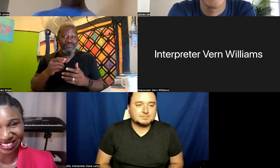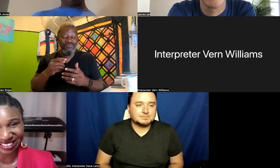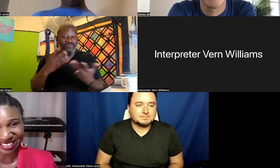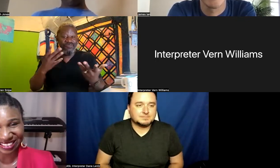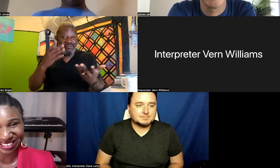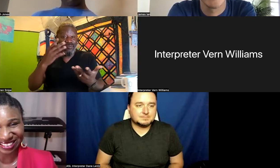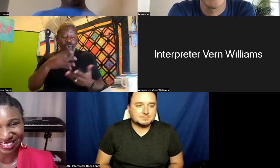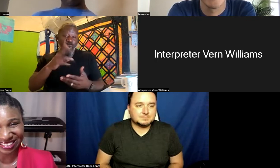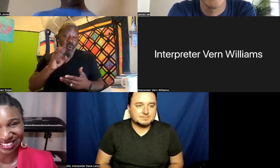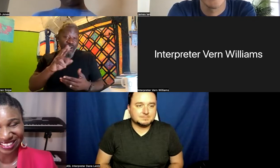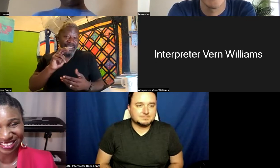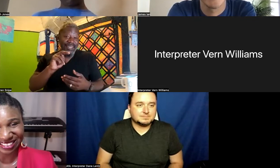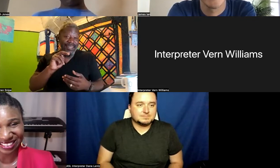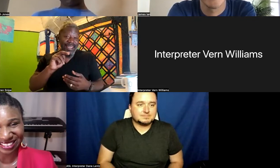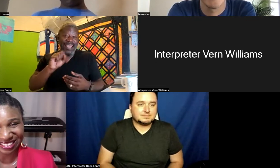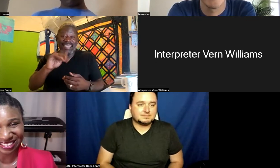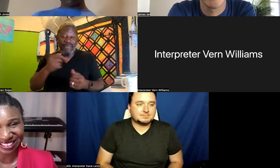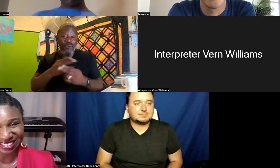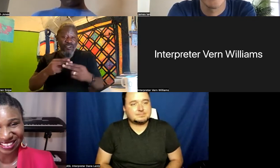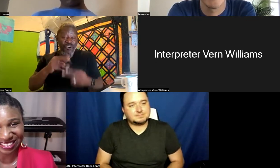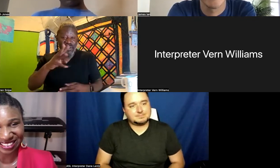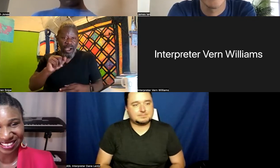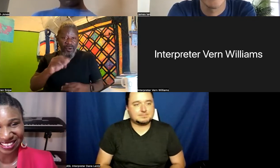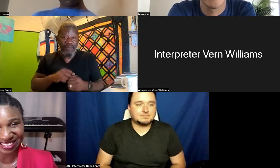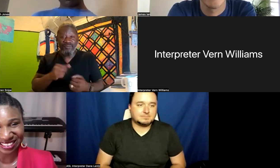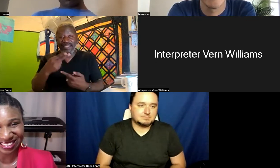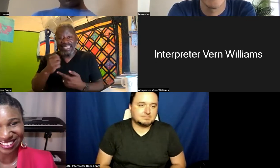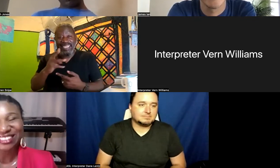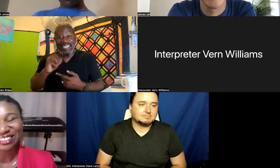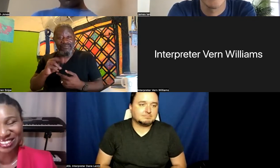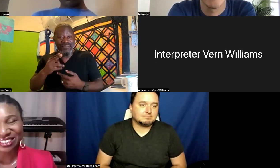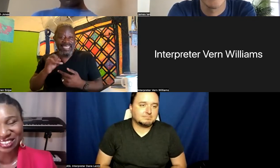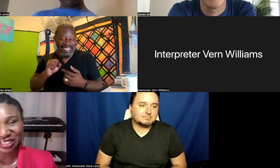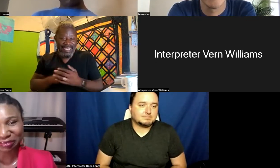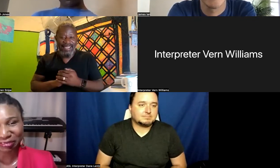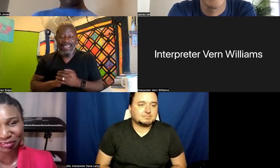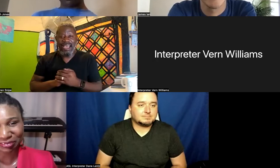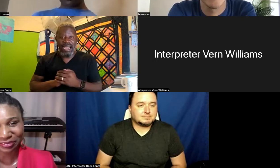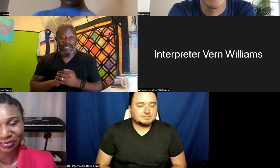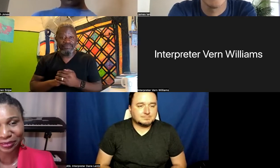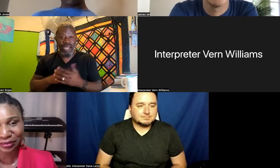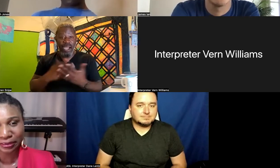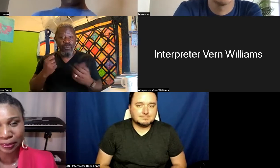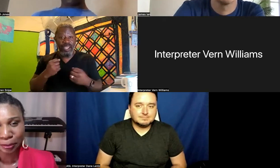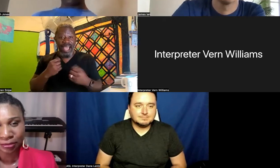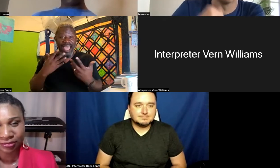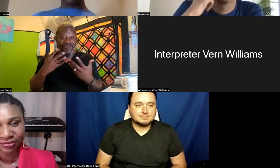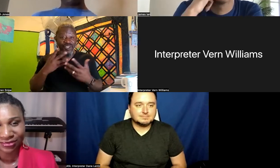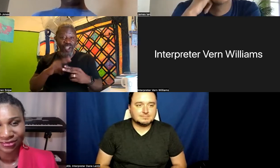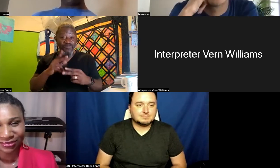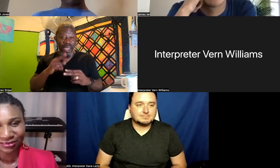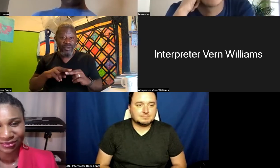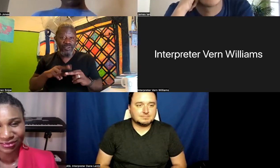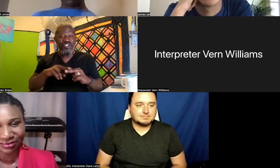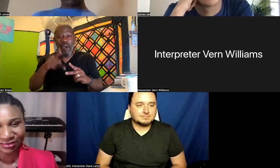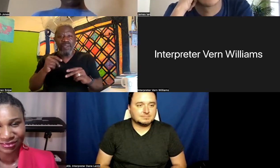I'm Warren Snipe. Everyone calls me Wawa. He, him, his. I have